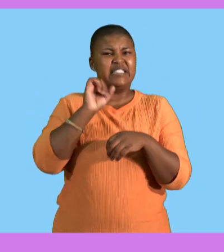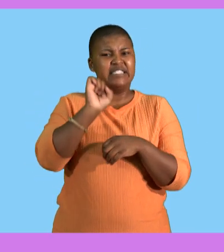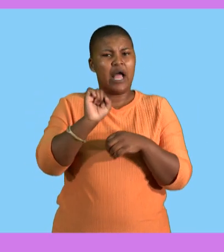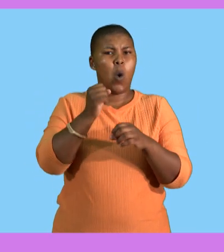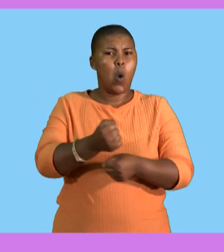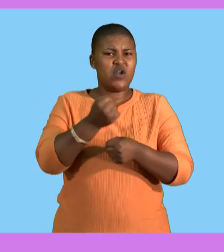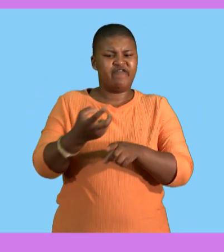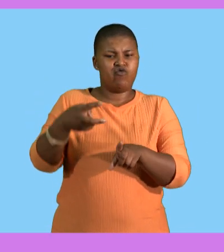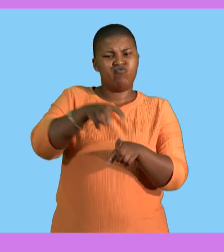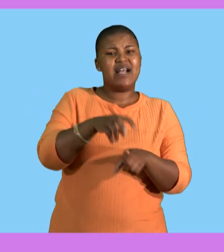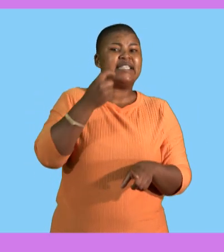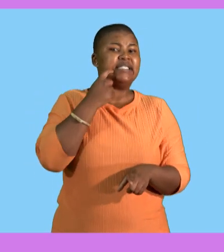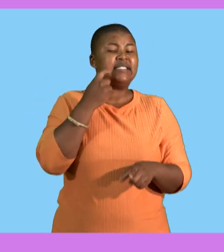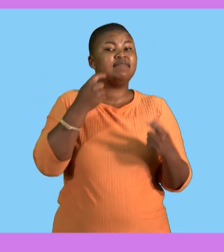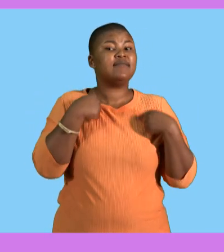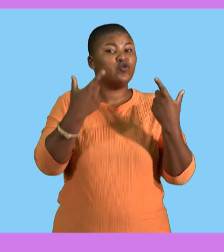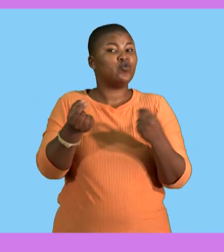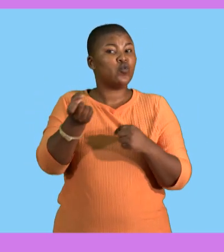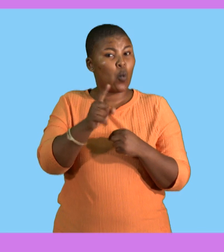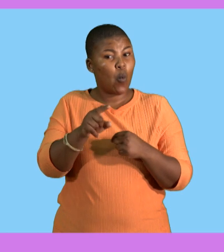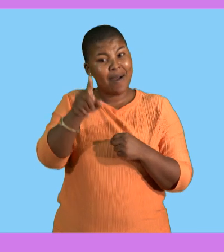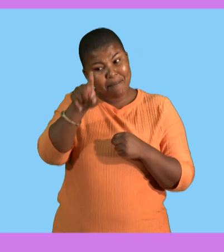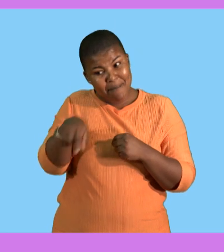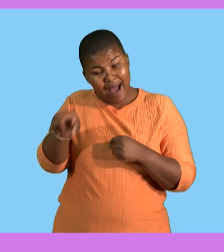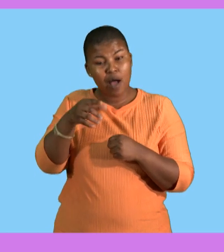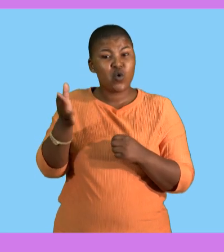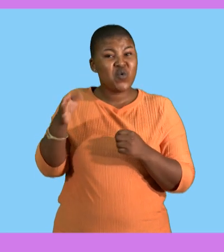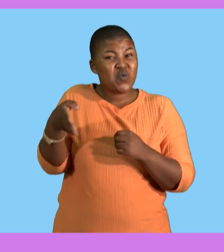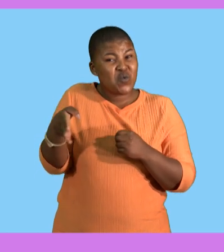can do is we can use this open space